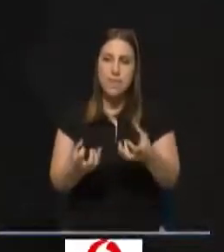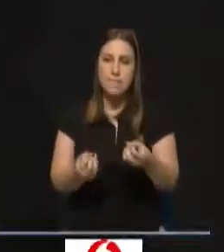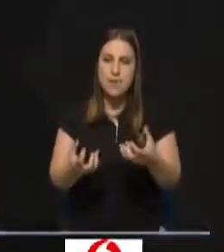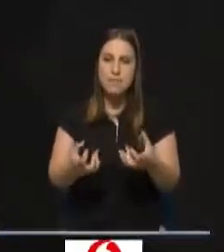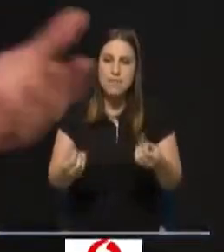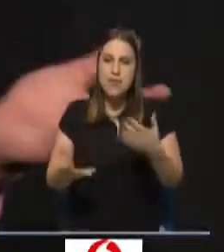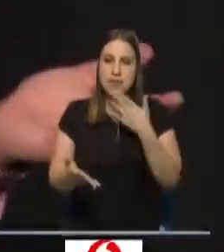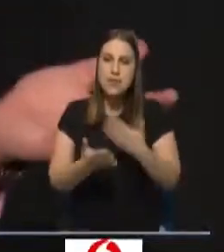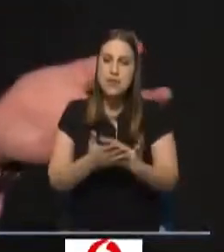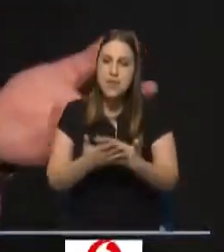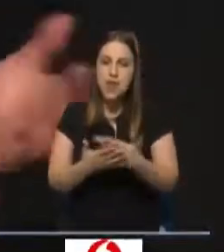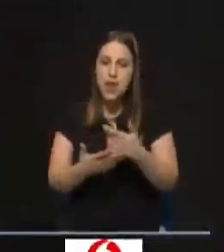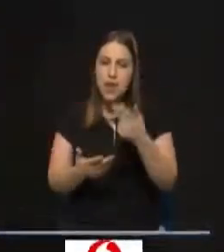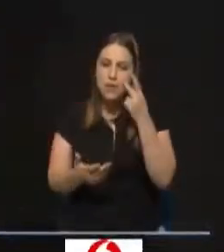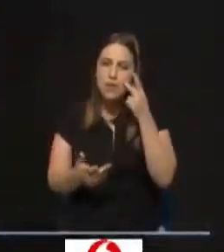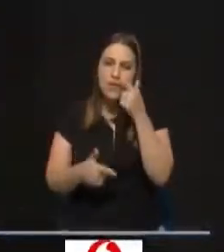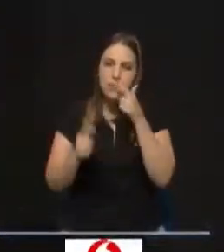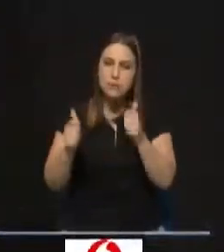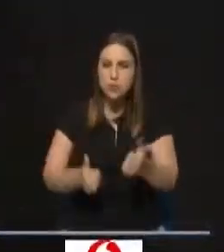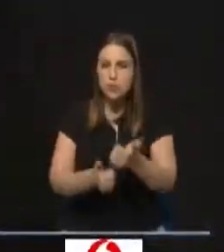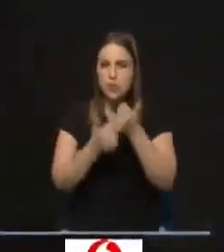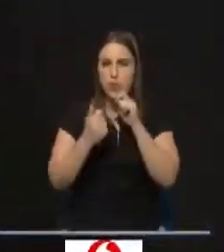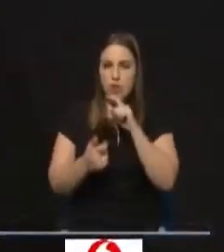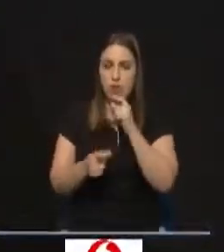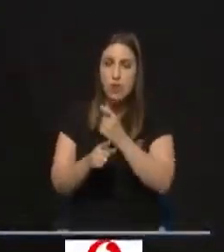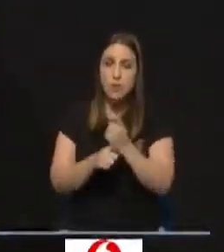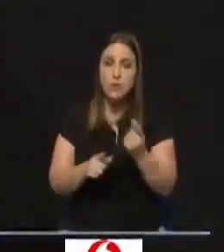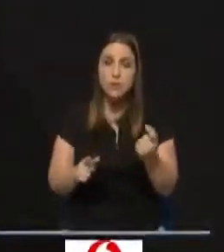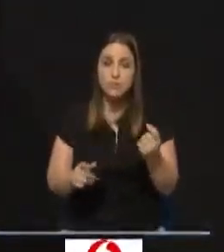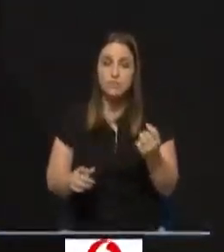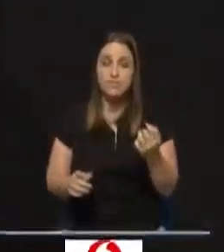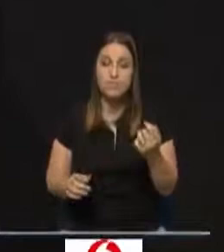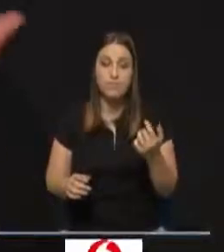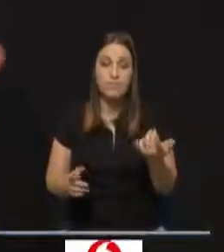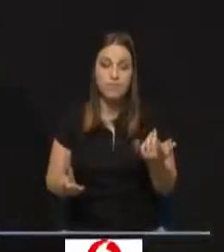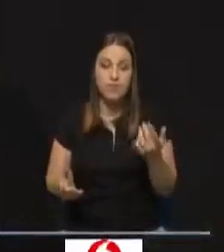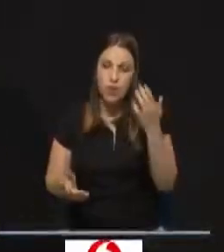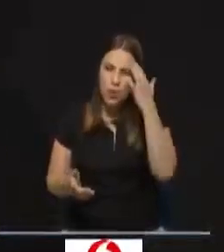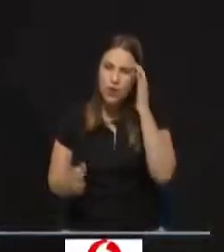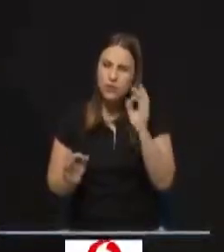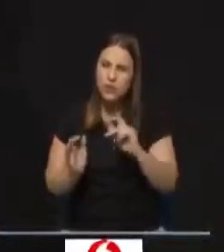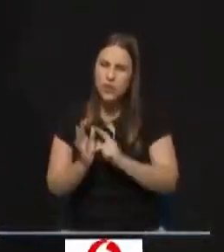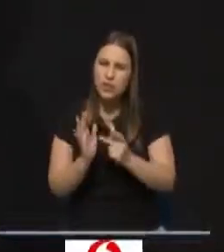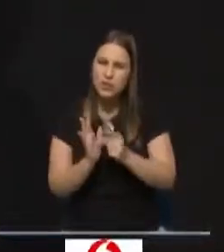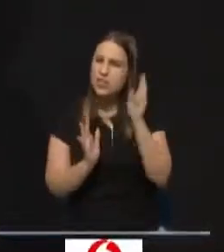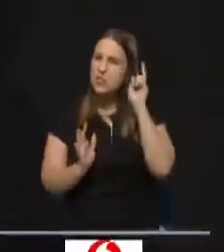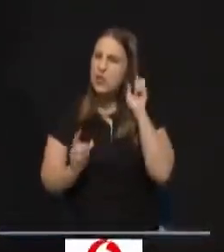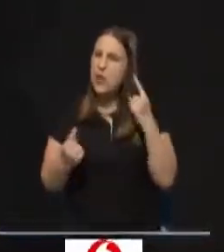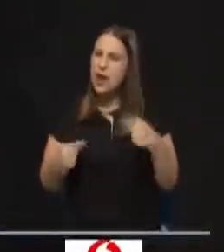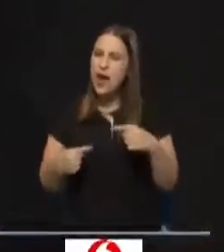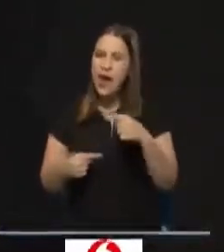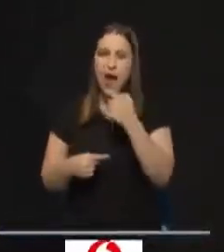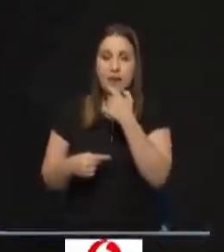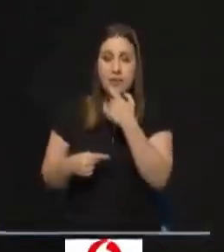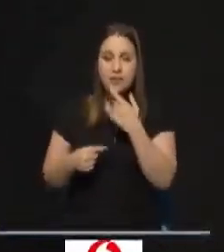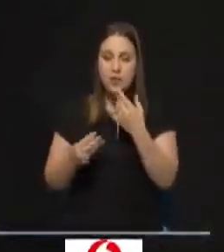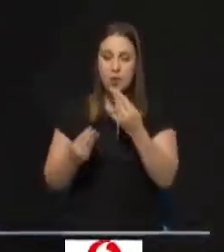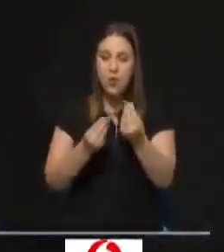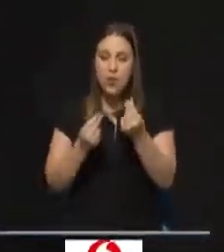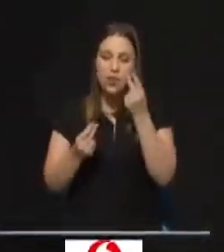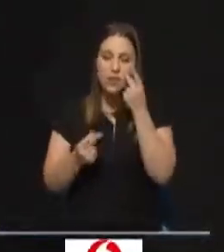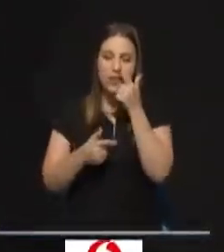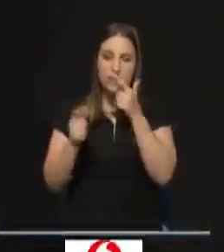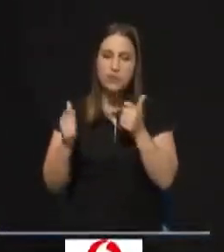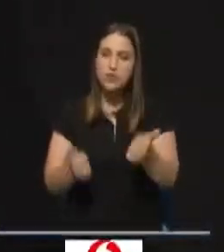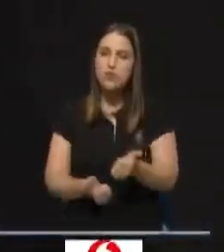new technology that can help us improve people's lives. Because at the end of the day, I think that technology only has a value